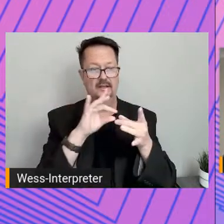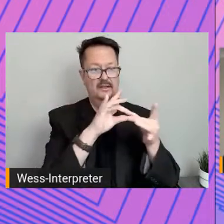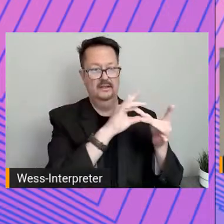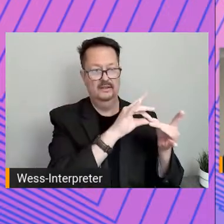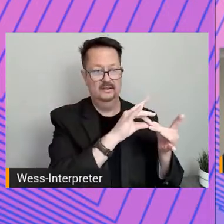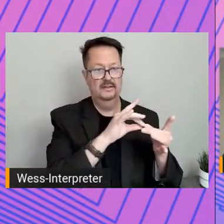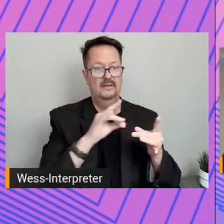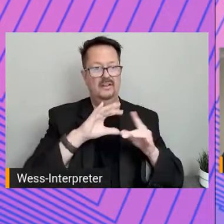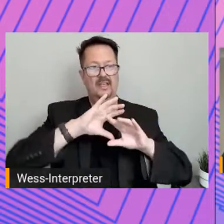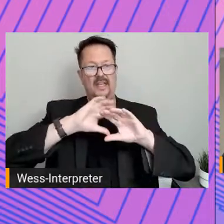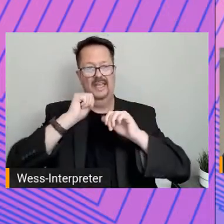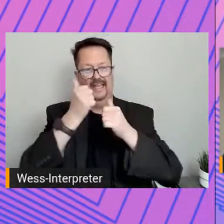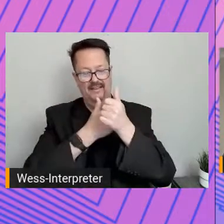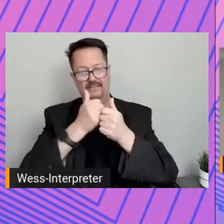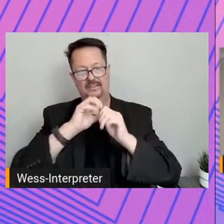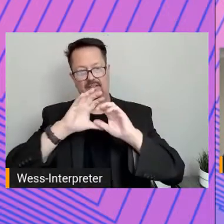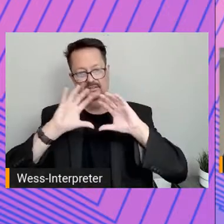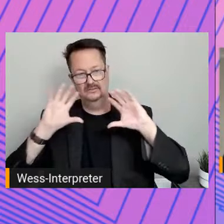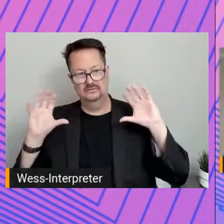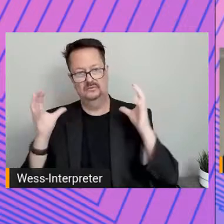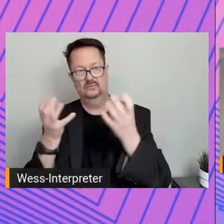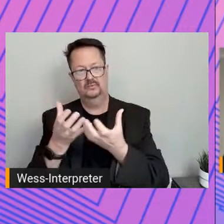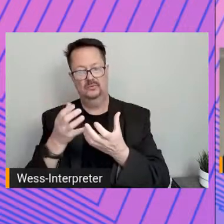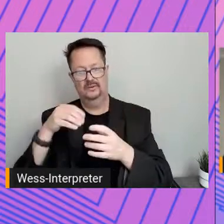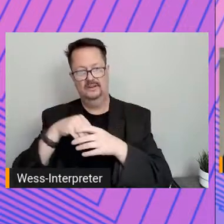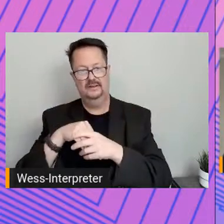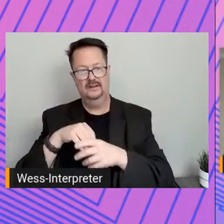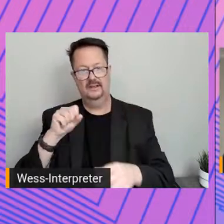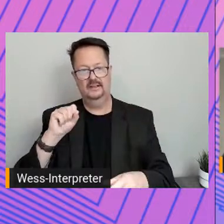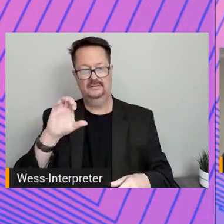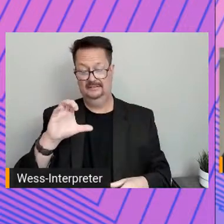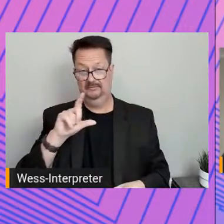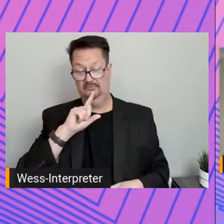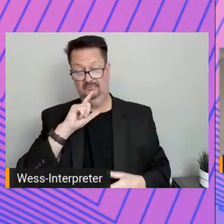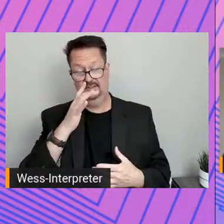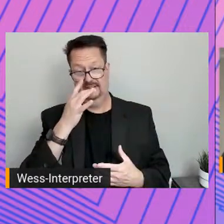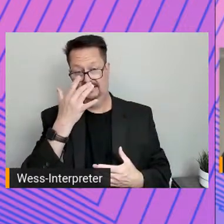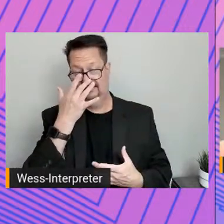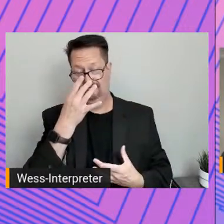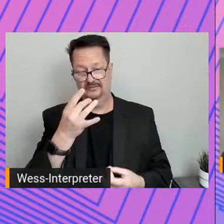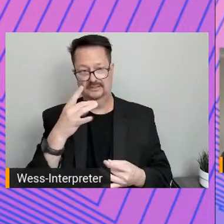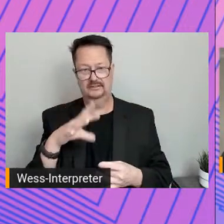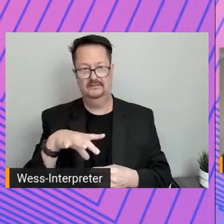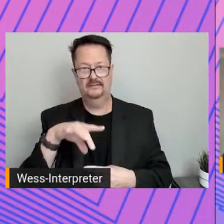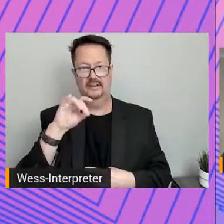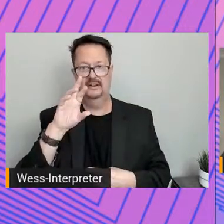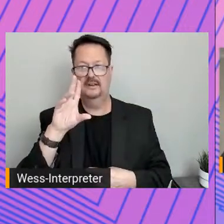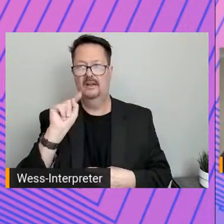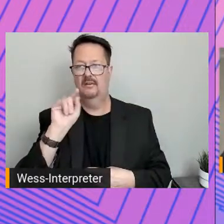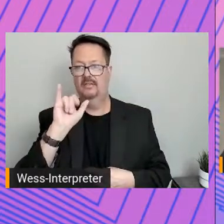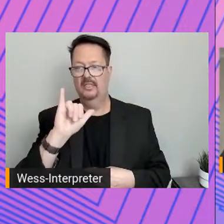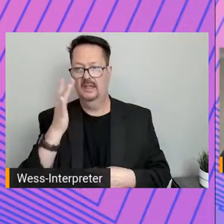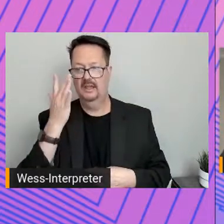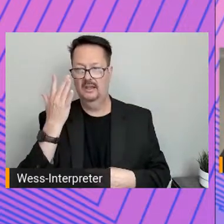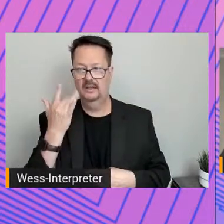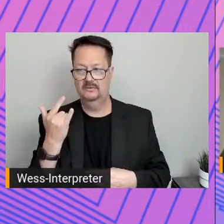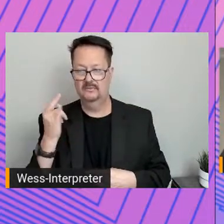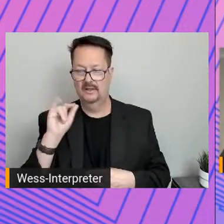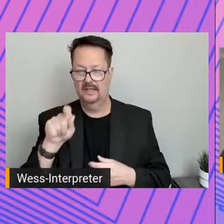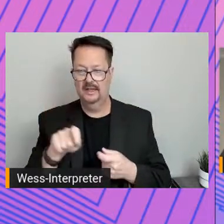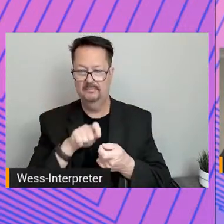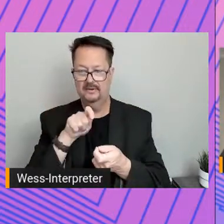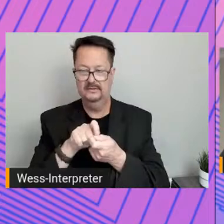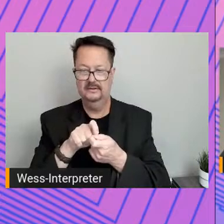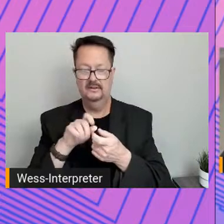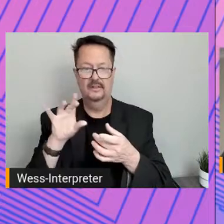are actually stored in S3. That was something that was really interesting to find out. And so that was why that particular connection was